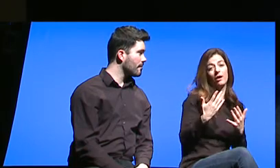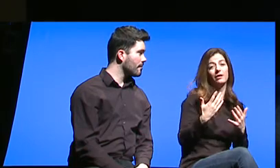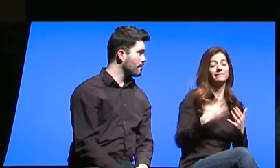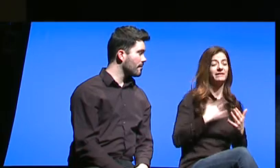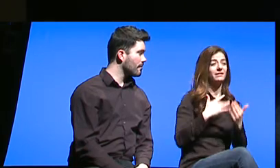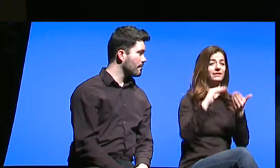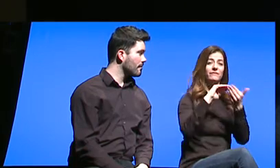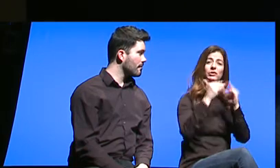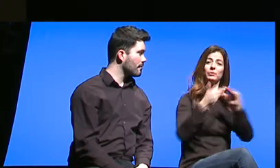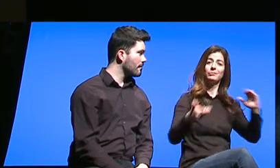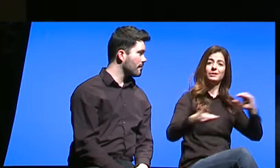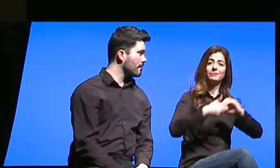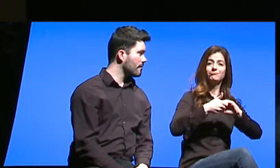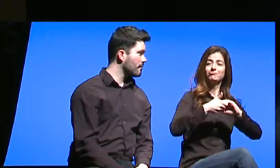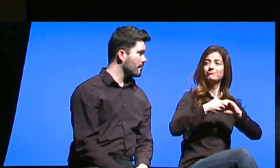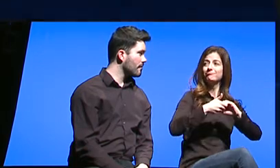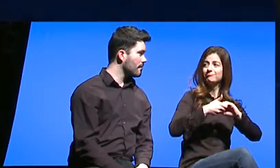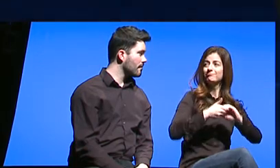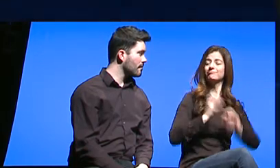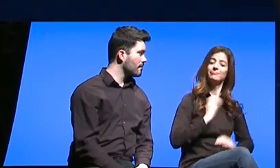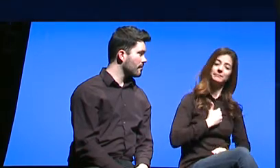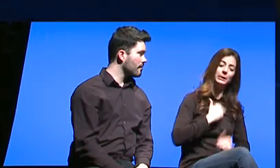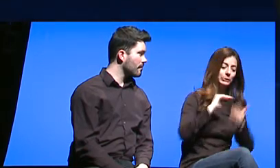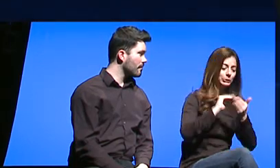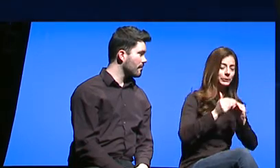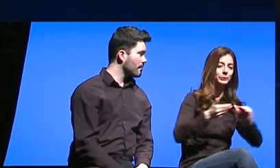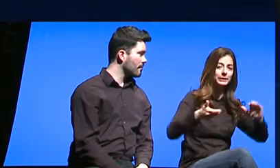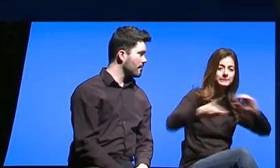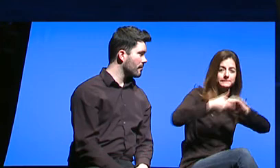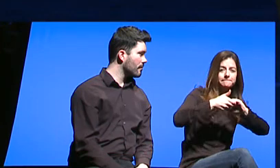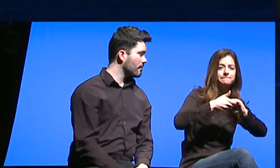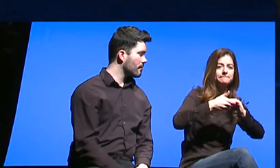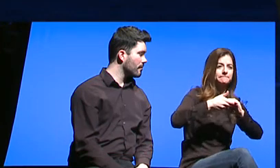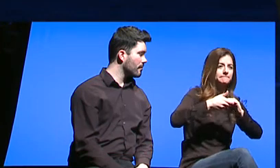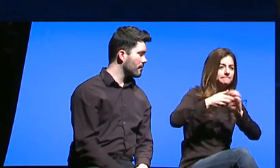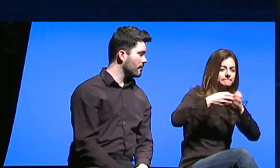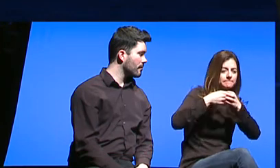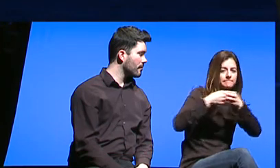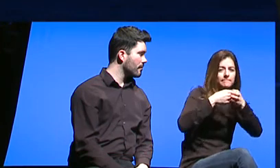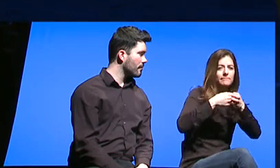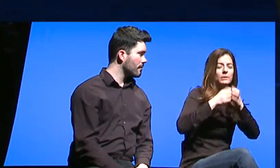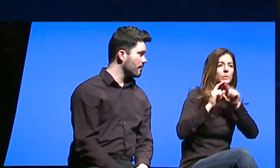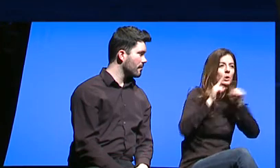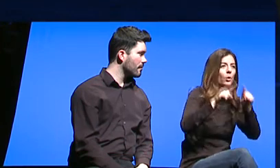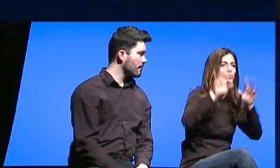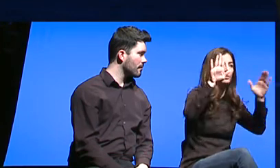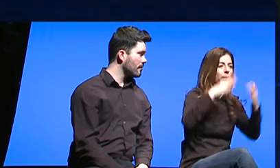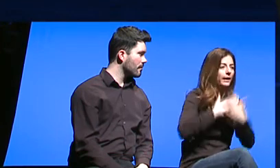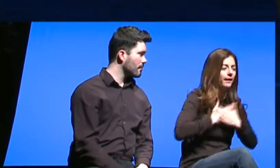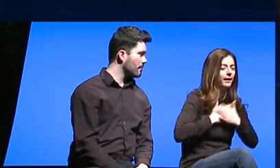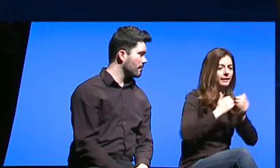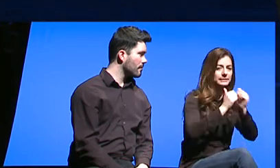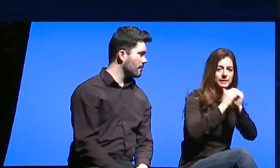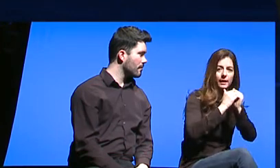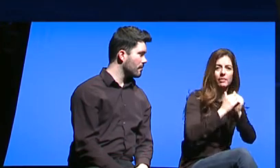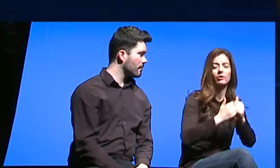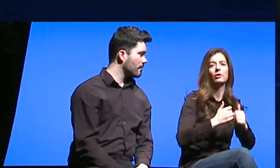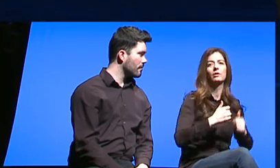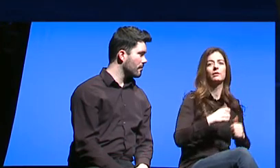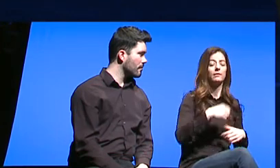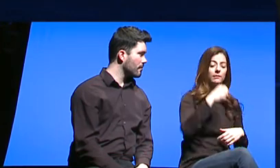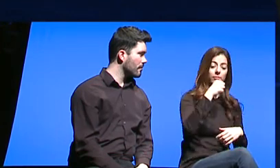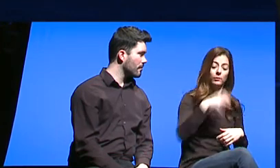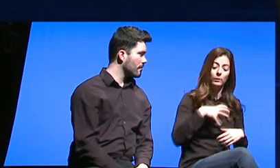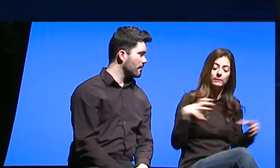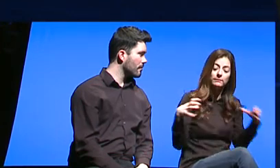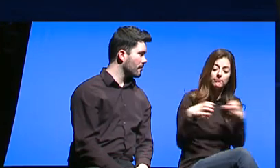community that's close-knit together, and we go to pray together. We join in, like, the women join together